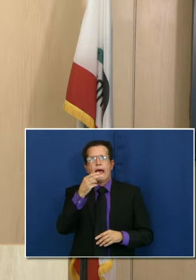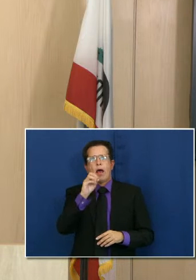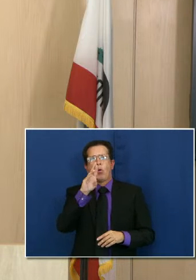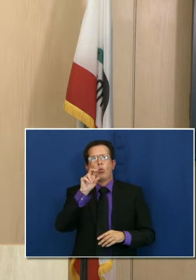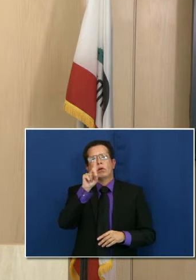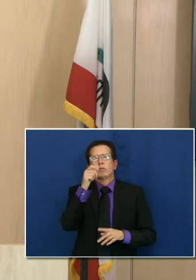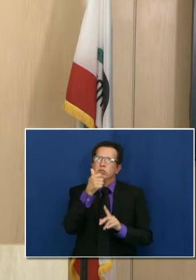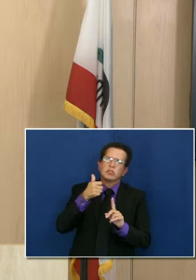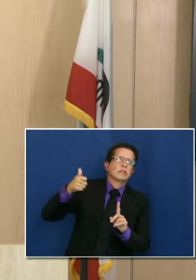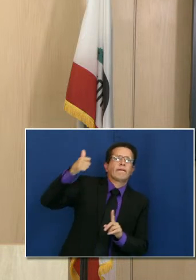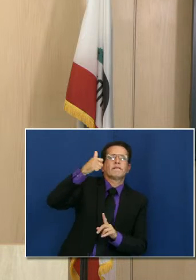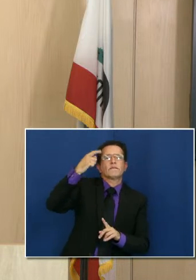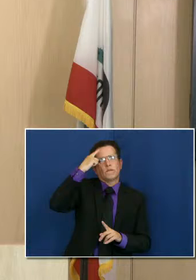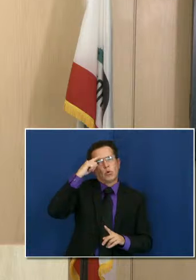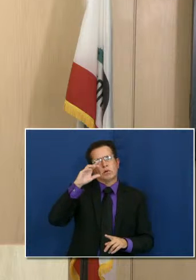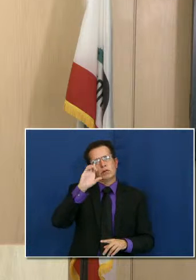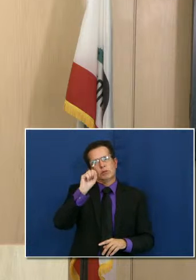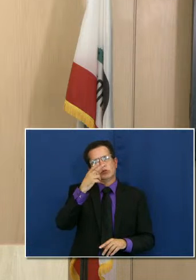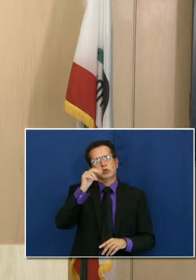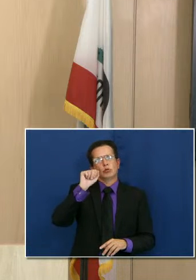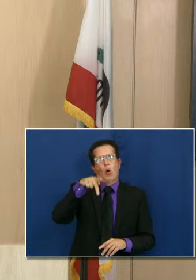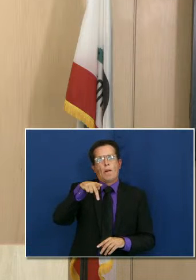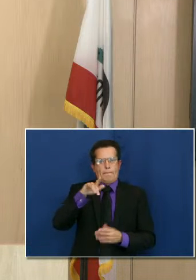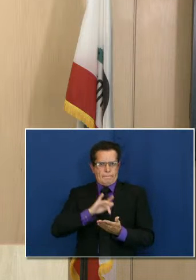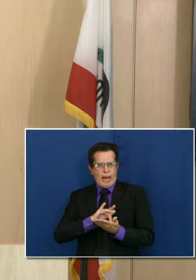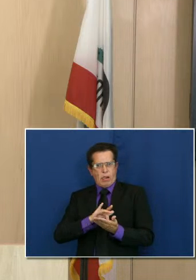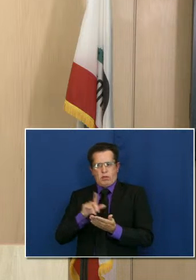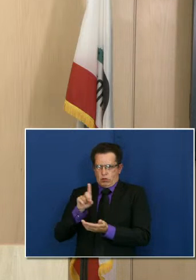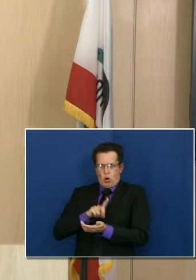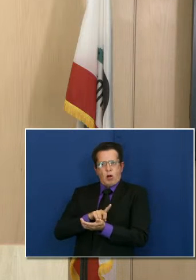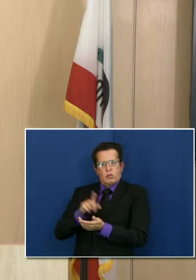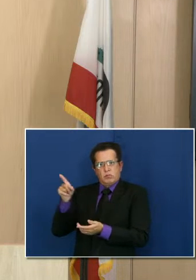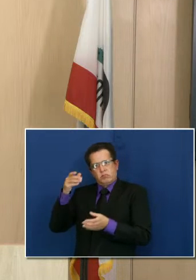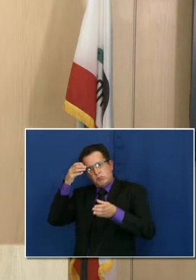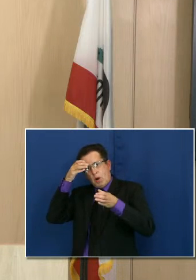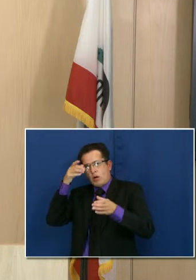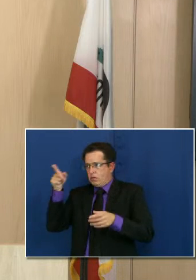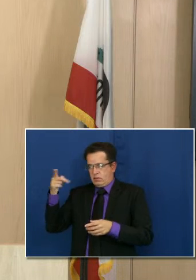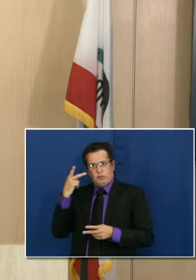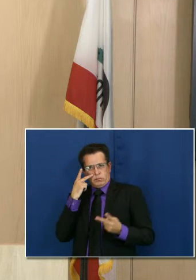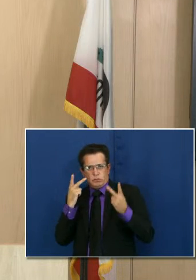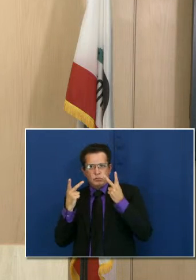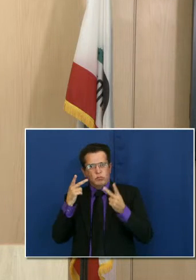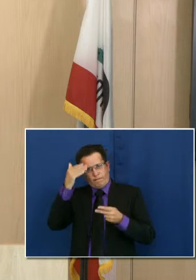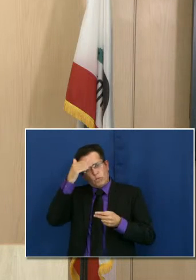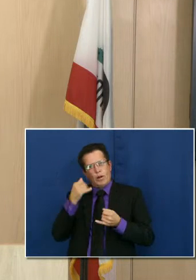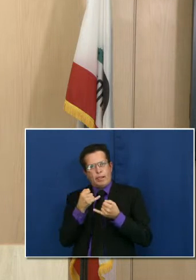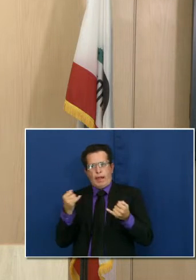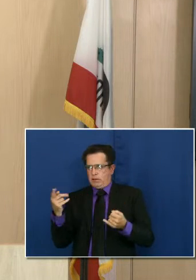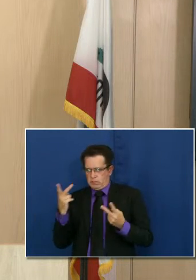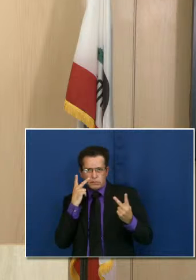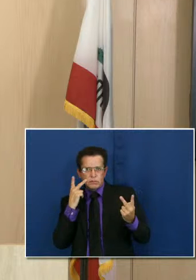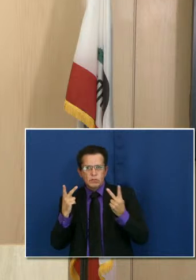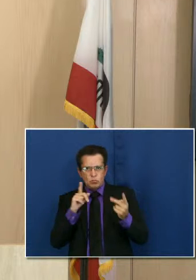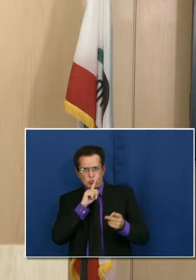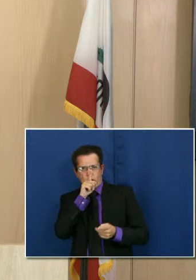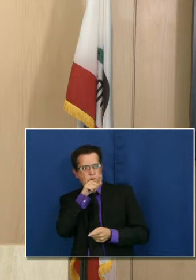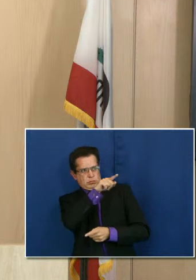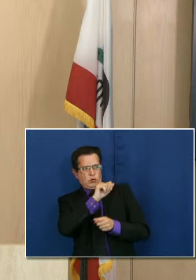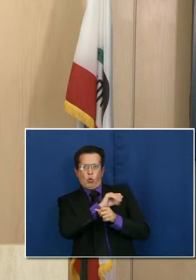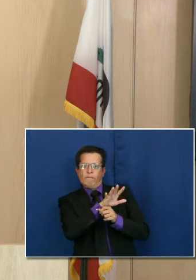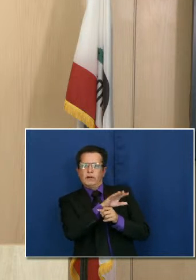hospital system partners have been incredible allies, advocates, the folks who are on the front lines confronting the realities of